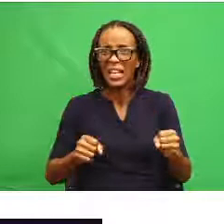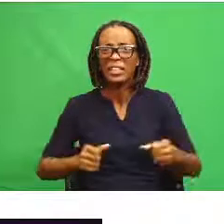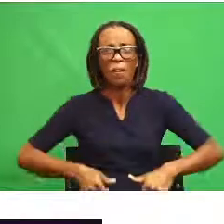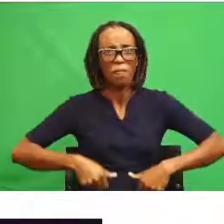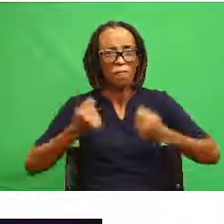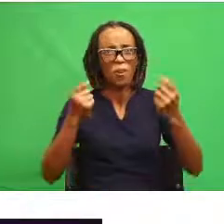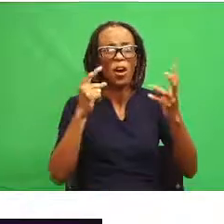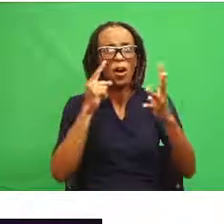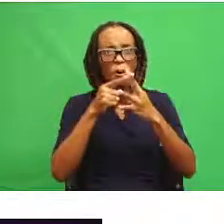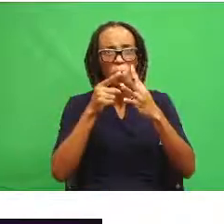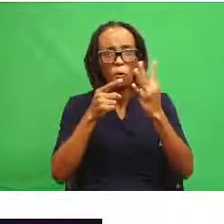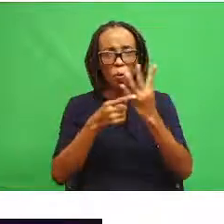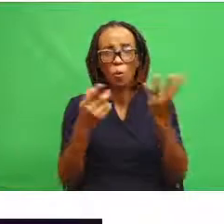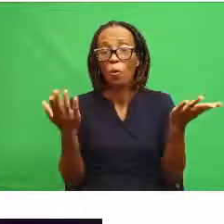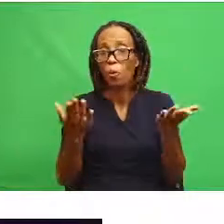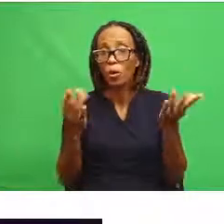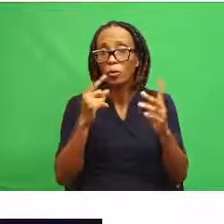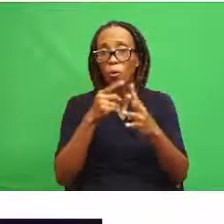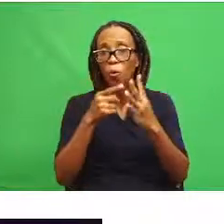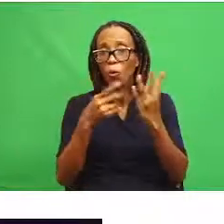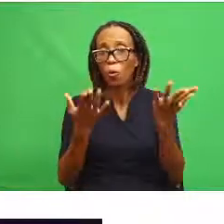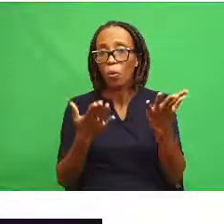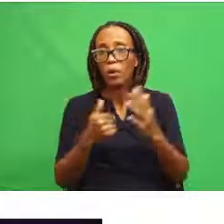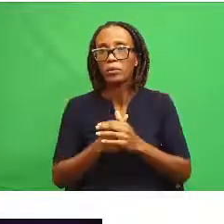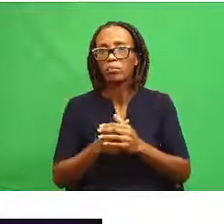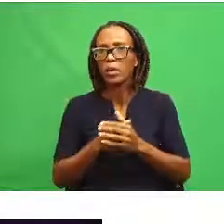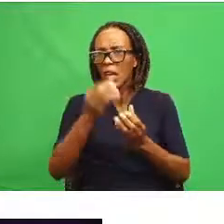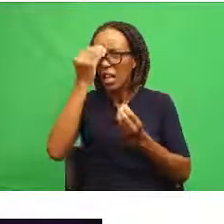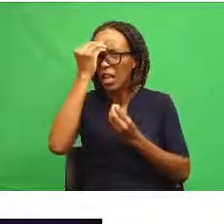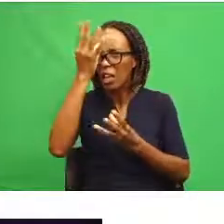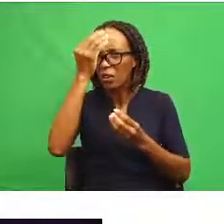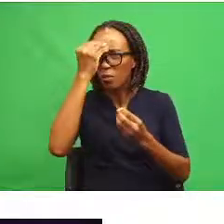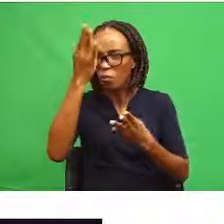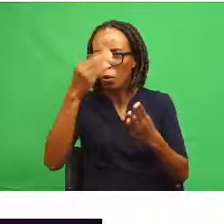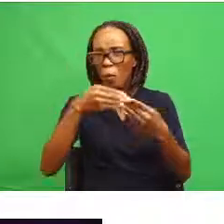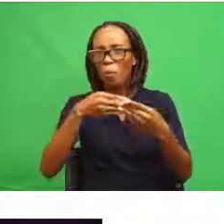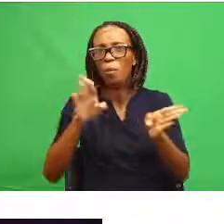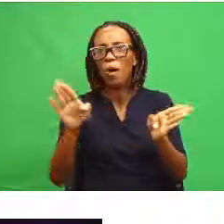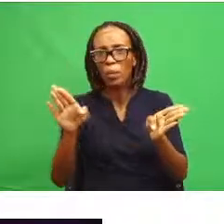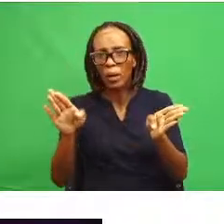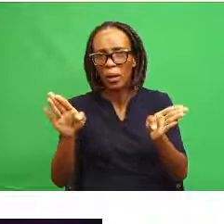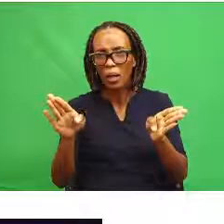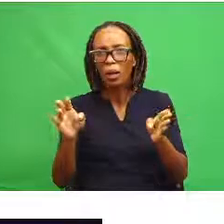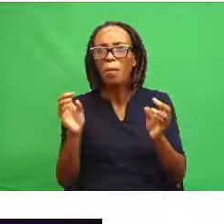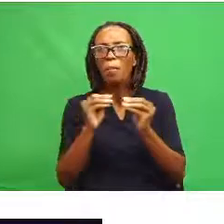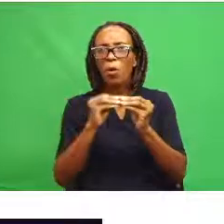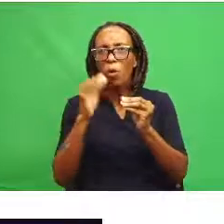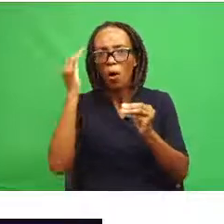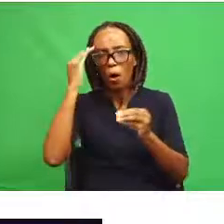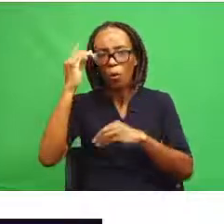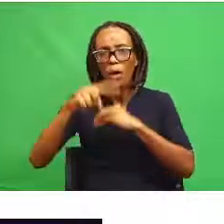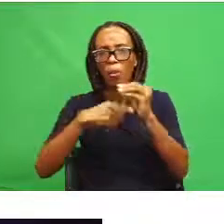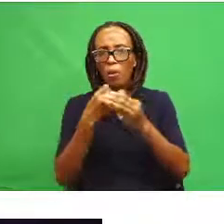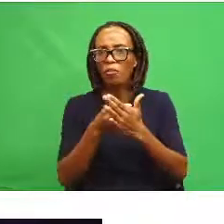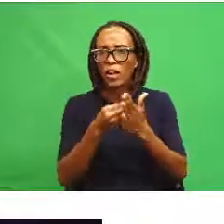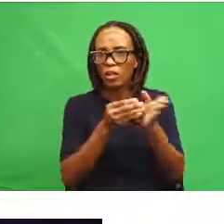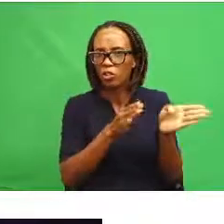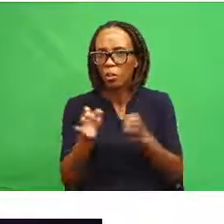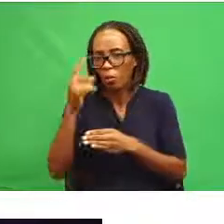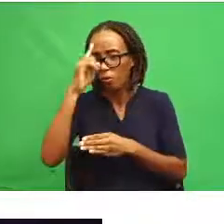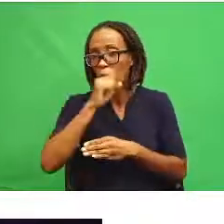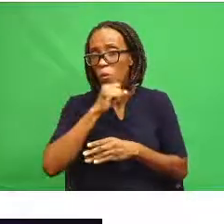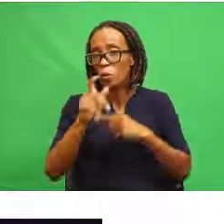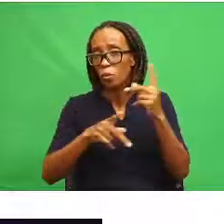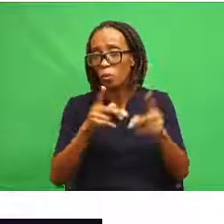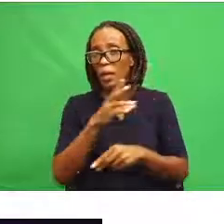the webinar, which included to sensitize and bring awareness of financial literacy for older